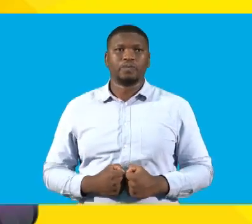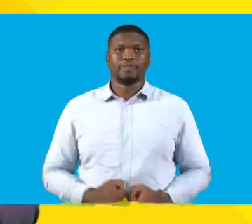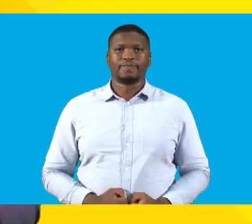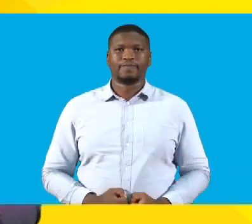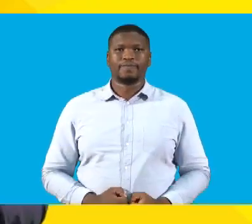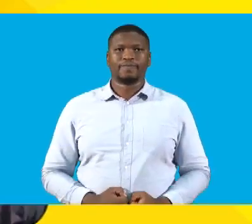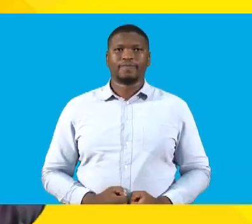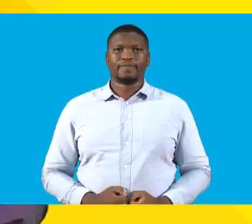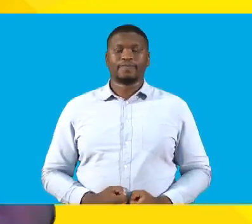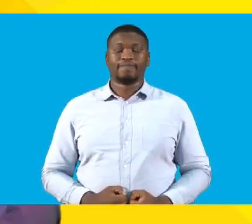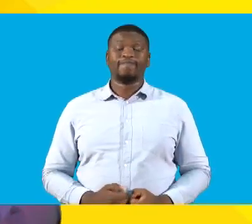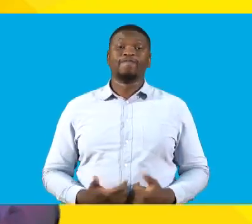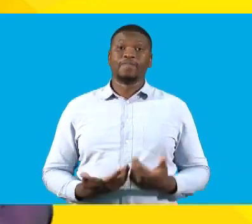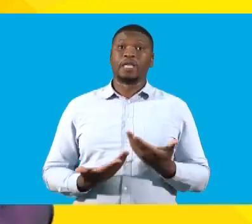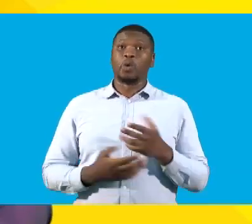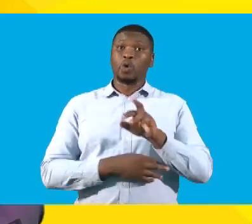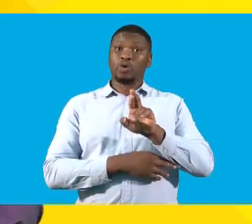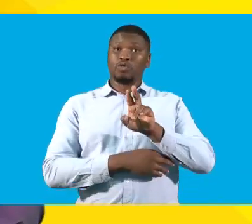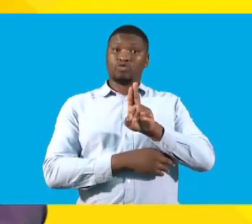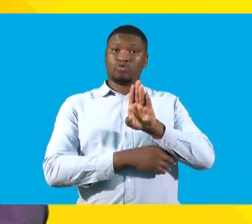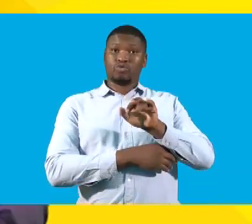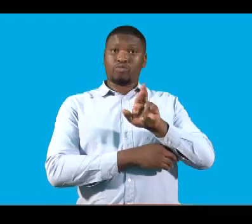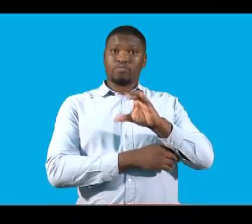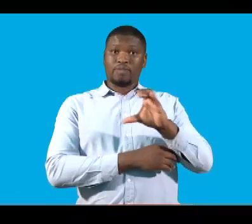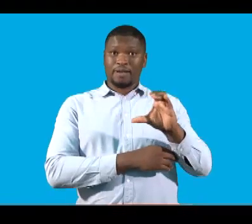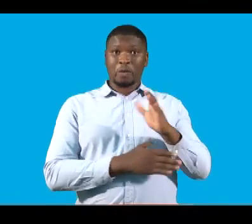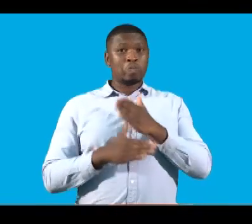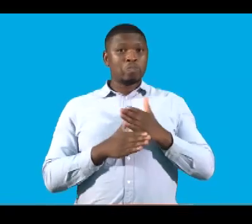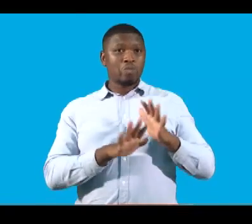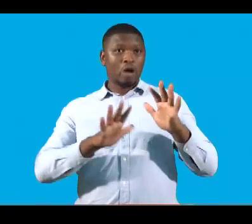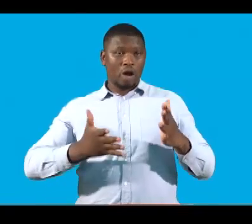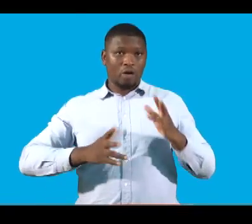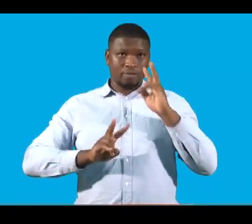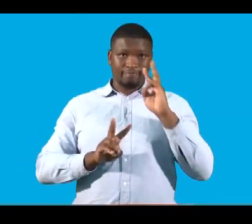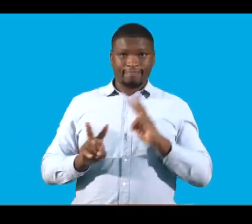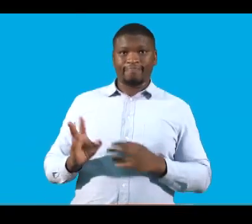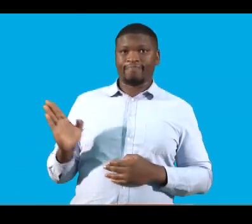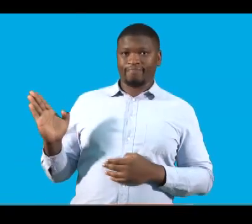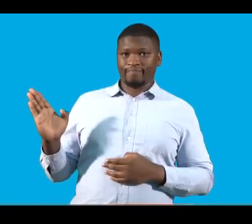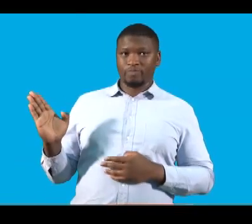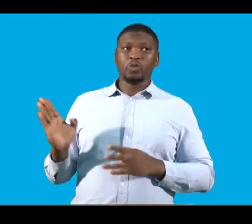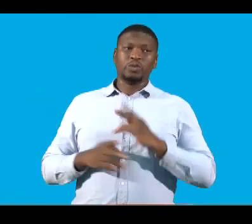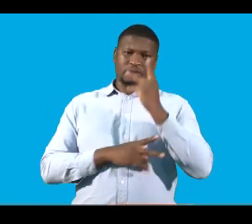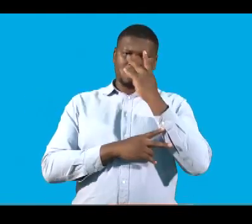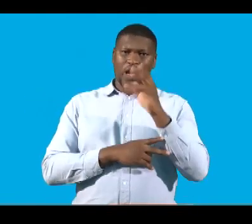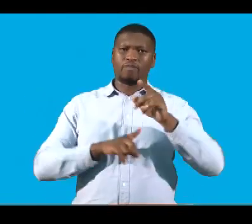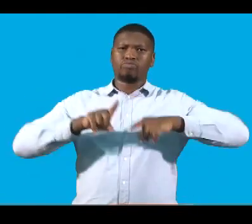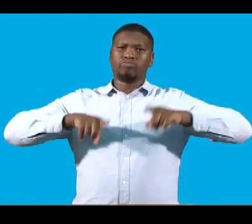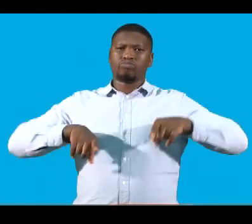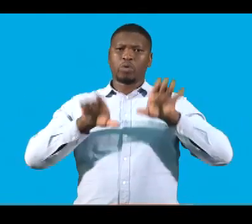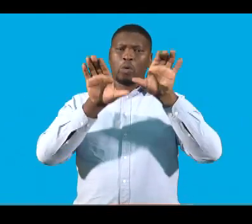hand. Now, this is how you interpret the rubric. So you will see that there are various categories